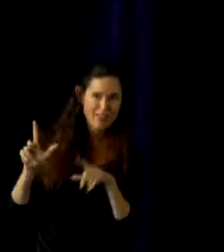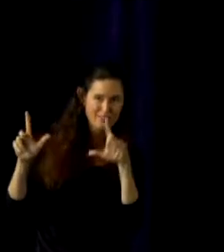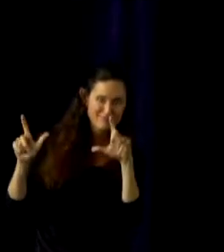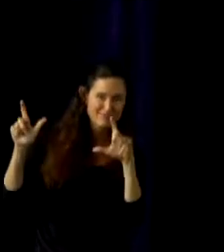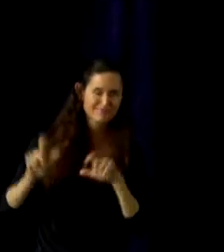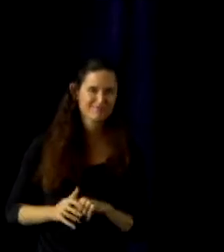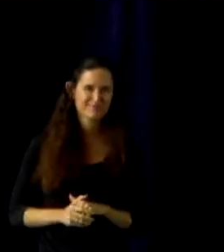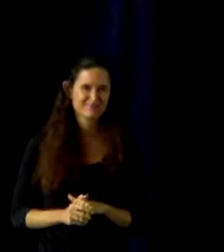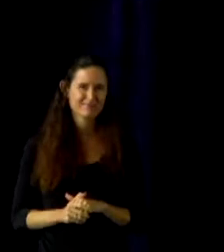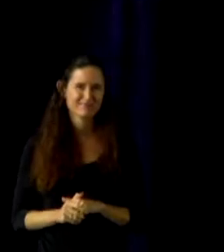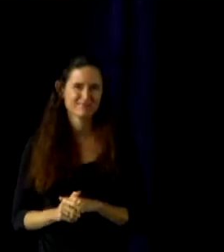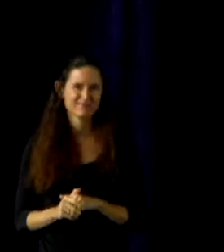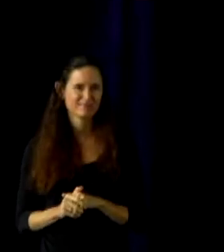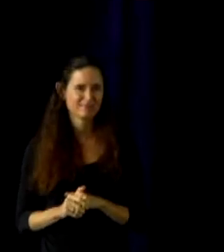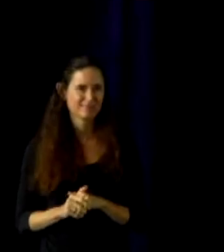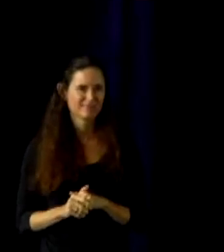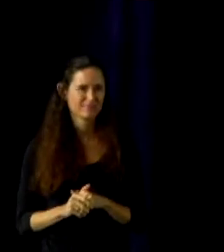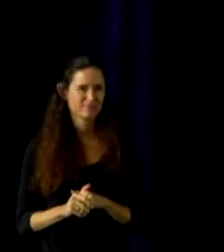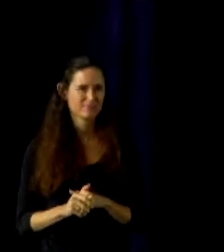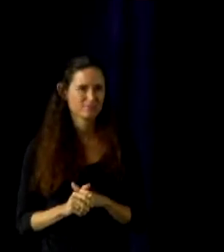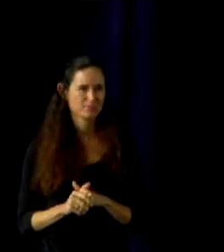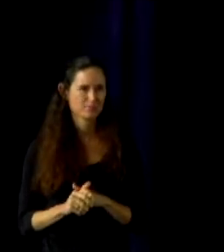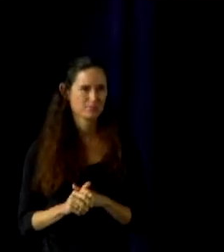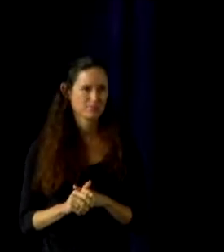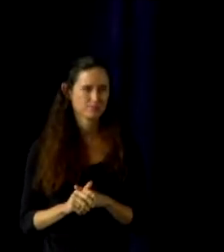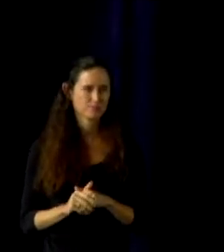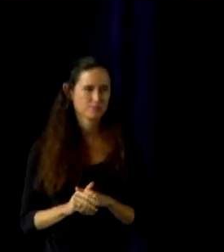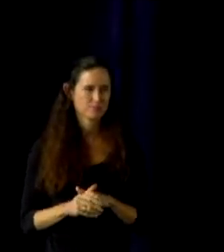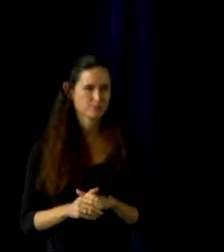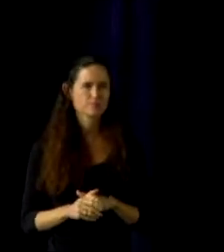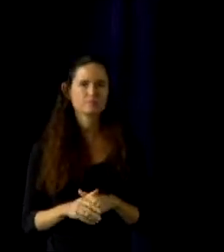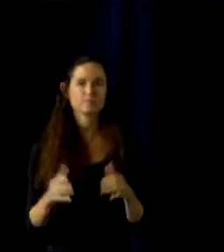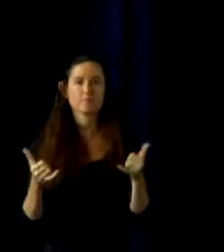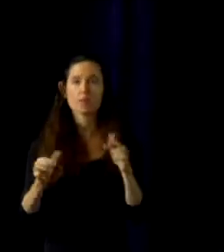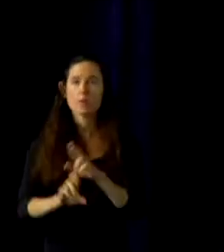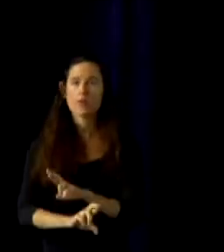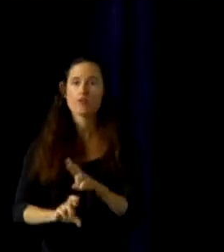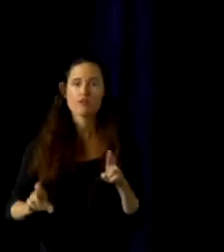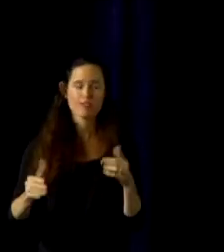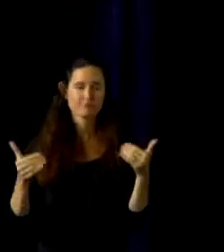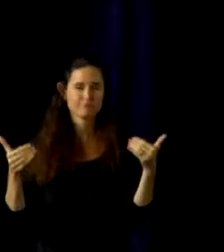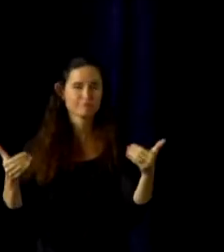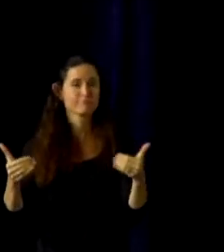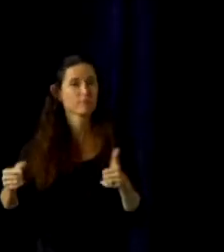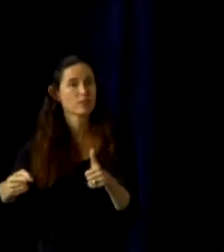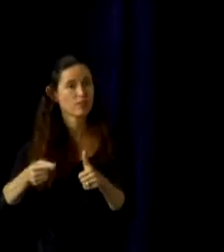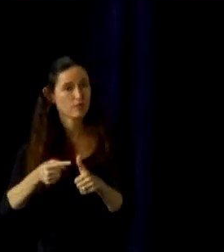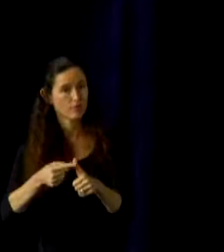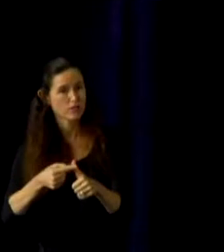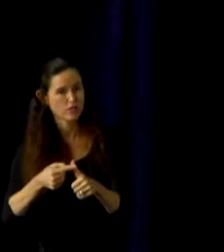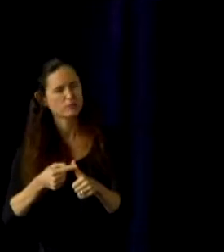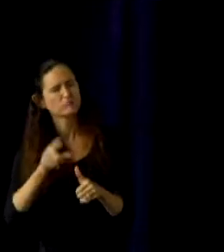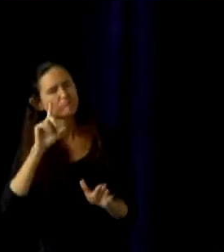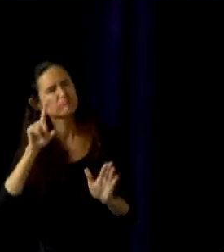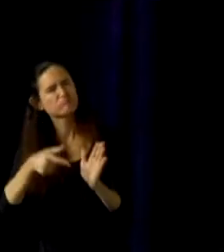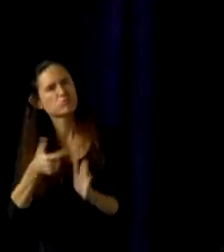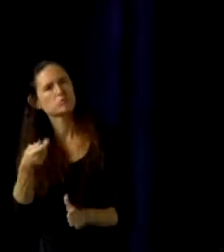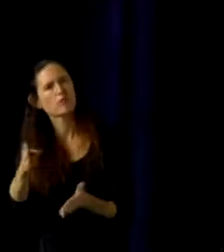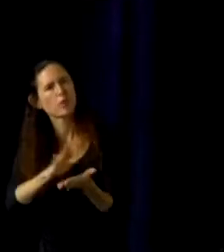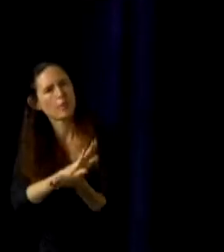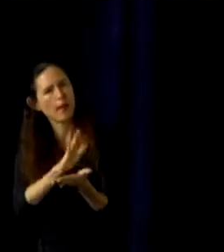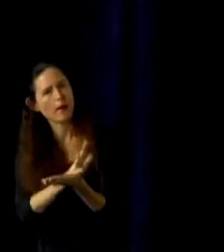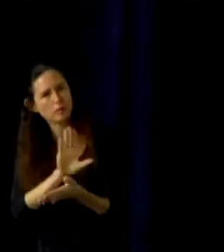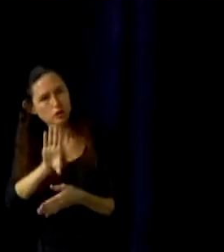three. All right. Now we're ready to go. First off, you have a few pieces of information at your